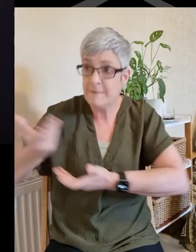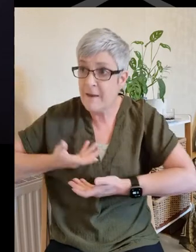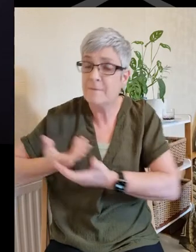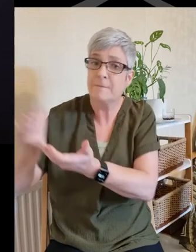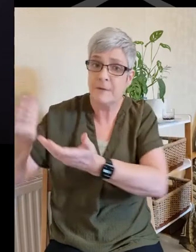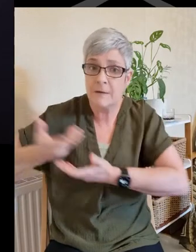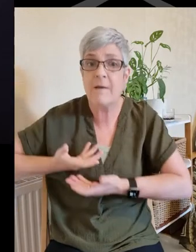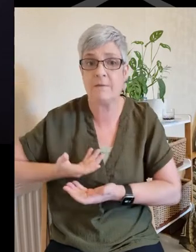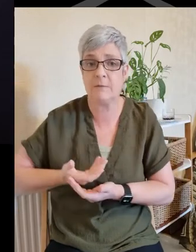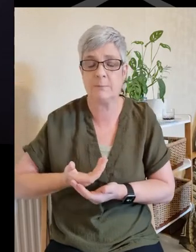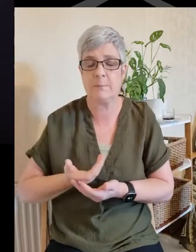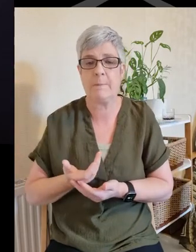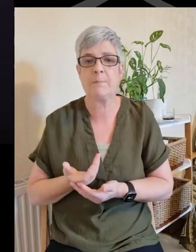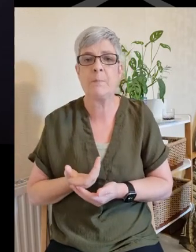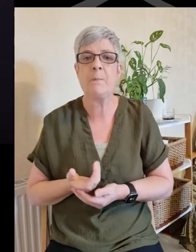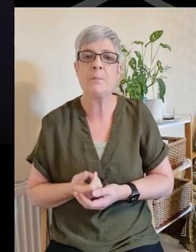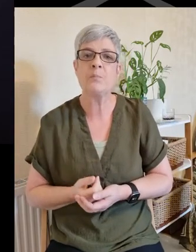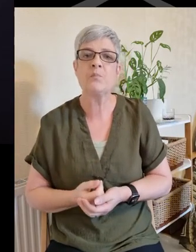again.